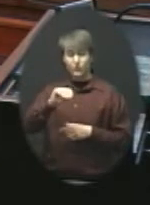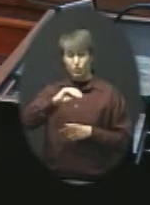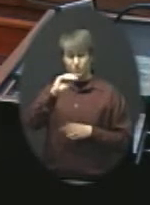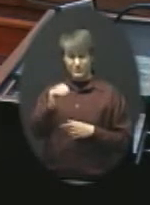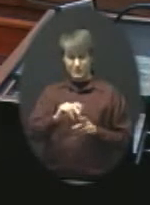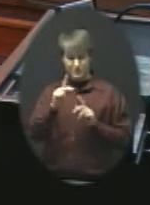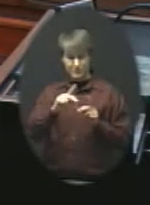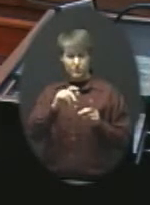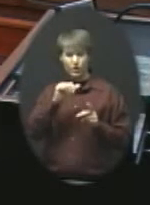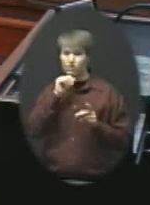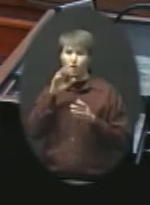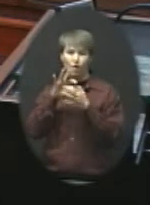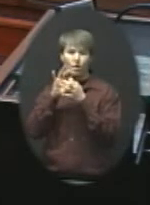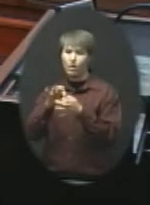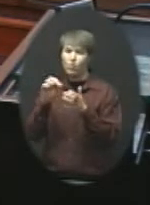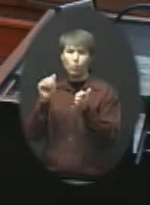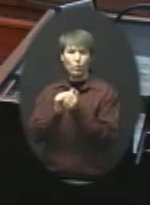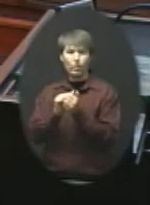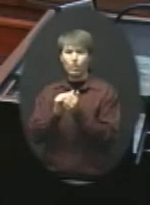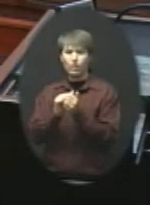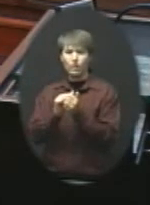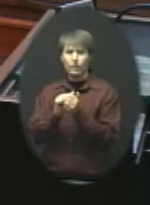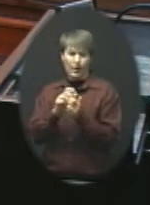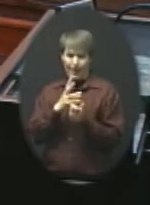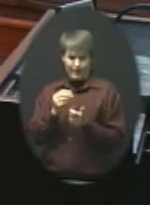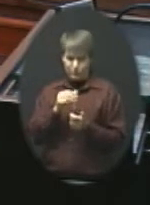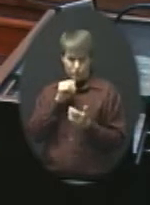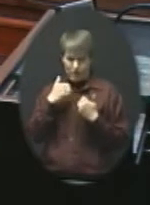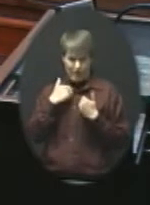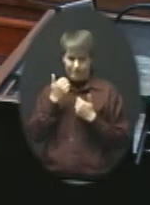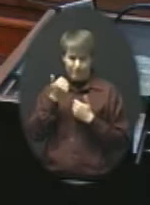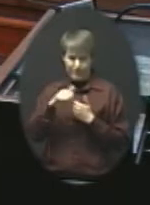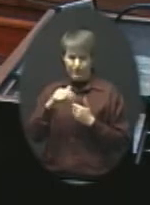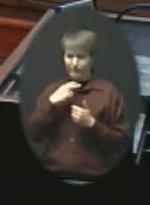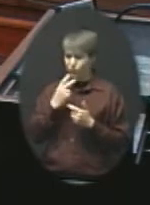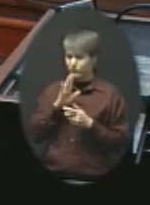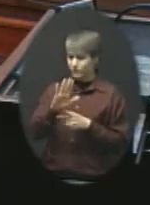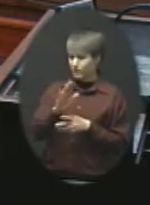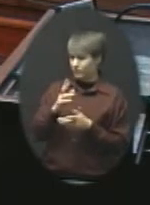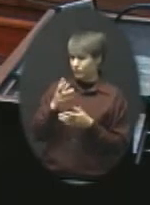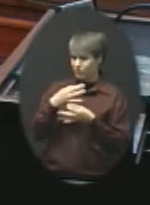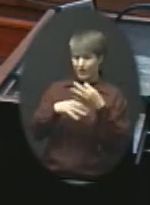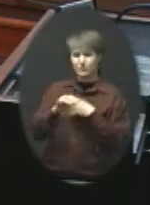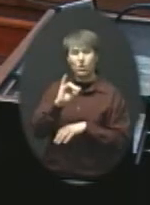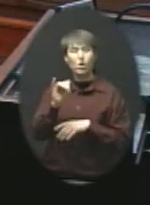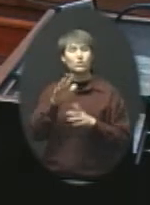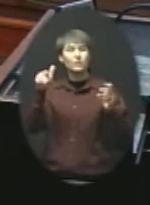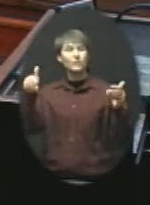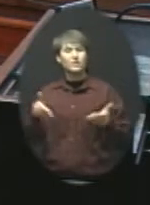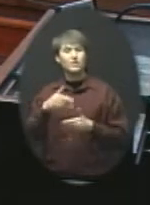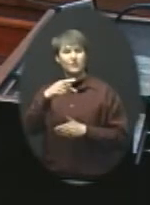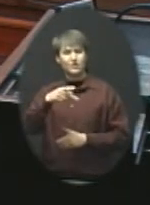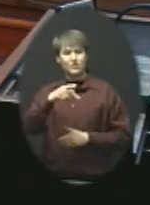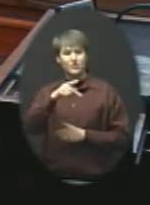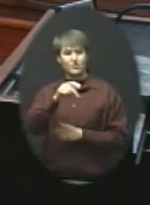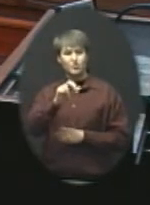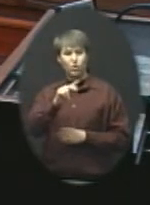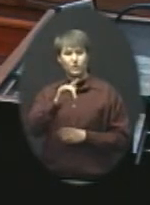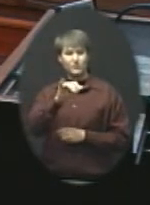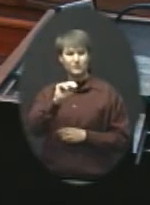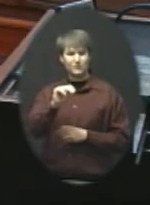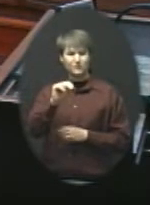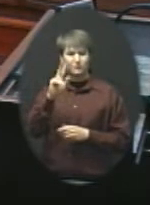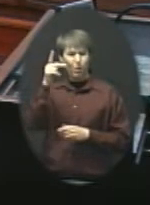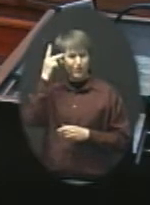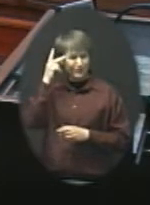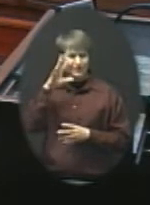are unaffiliated with and thus have no voice in the replacements. And this is also introducing partisan politics into a nonpartisan